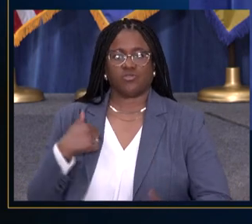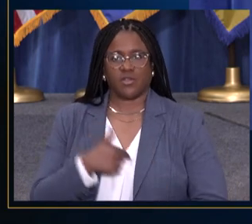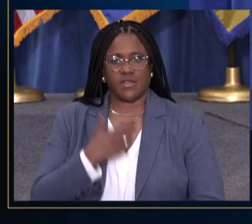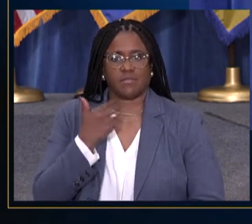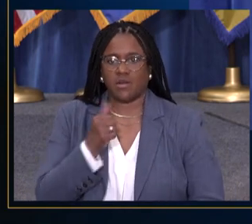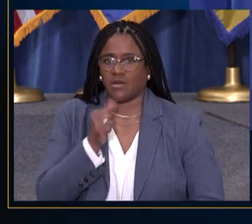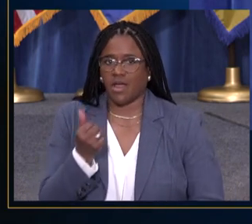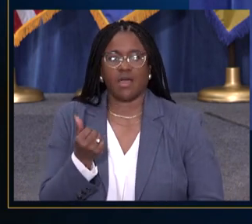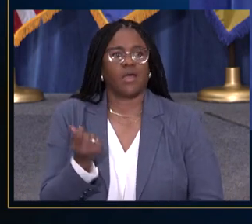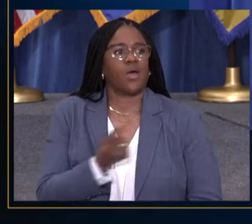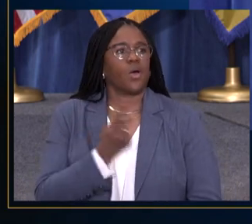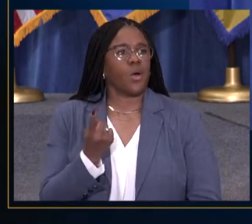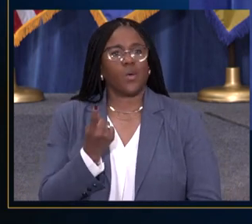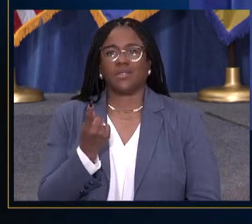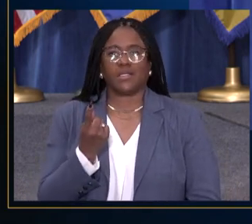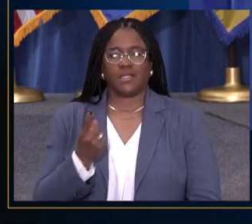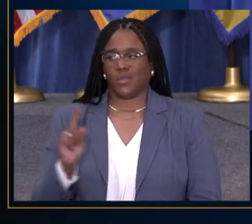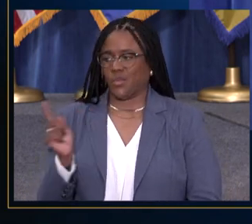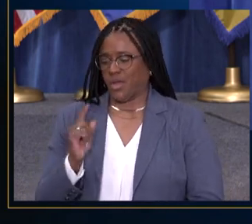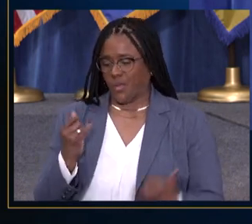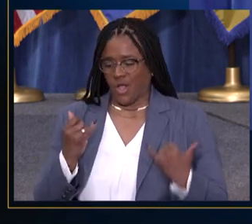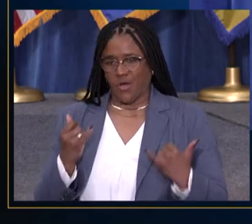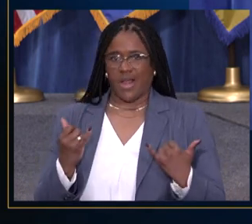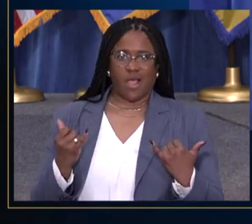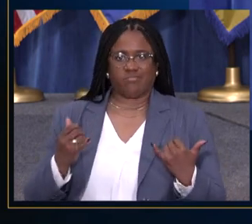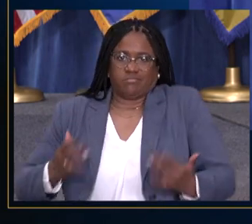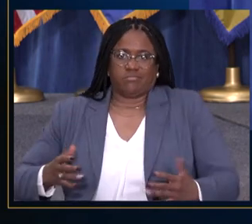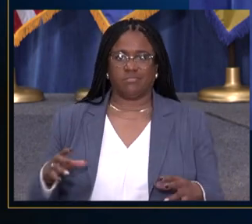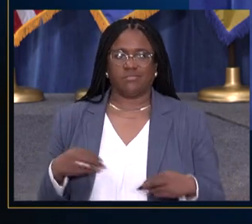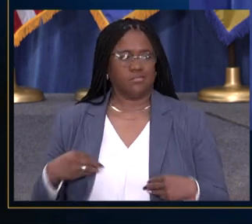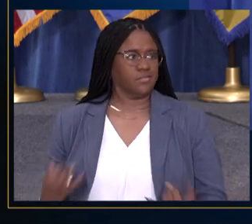not just from where it is today, so to speak.